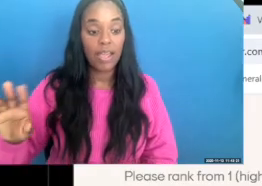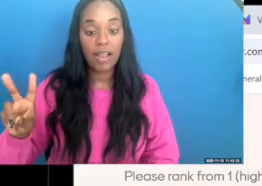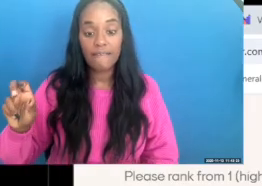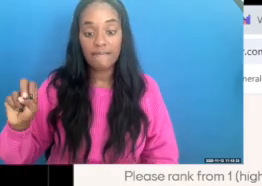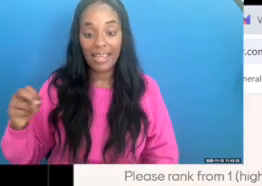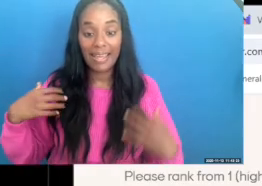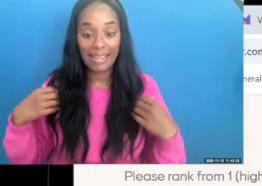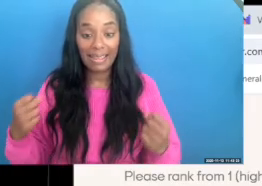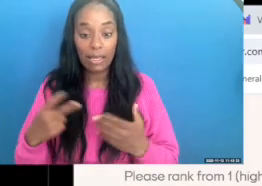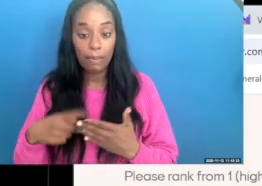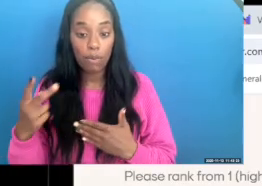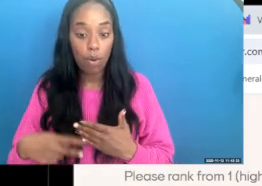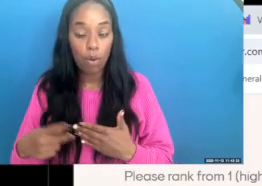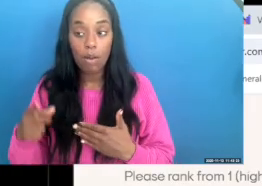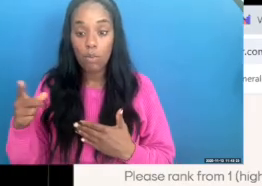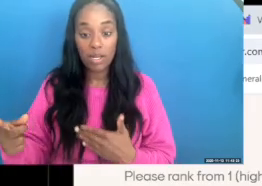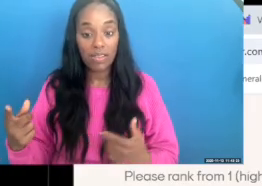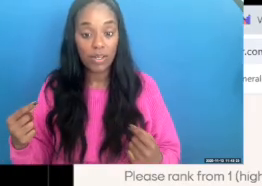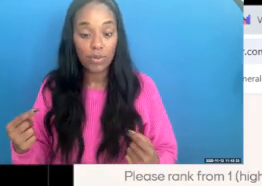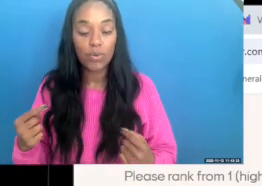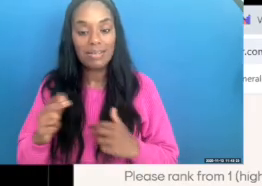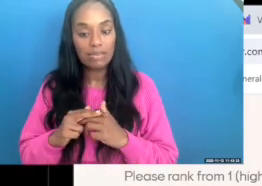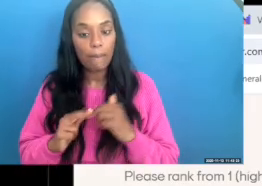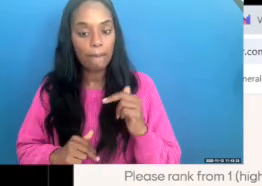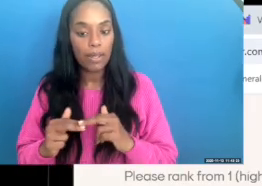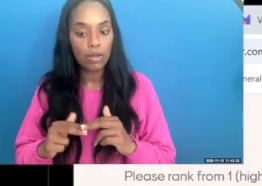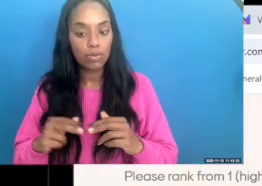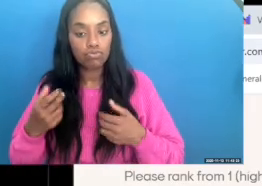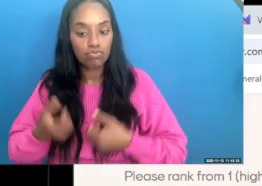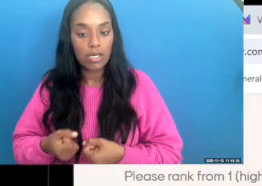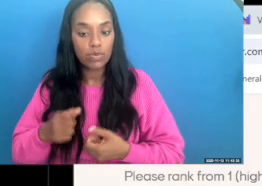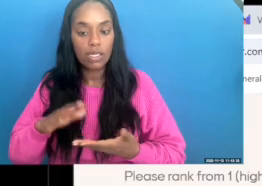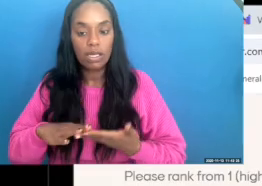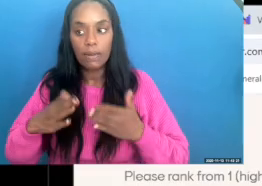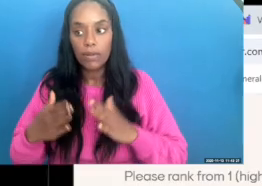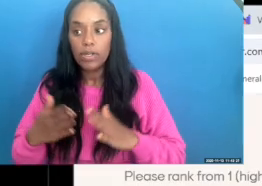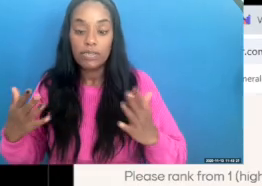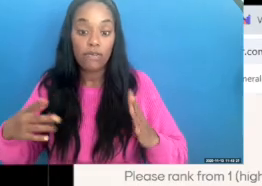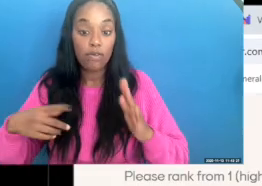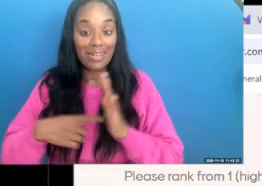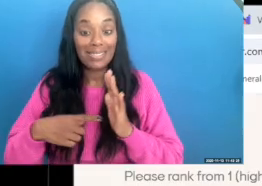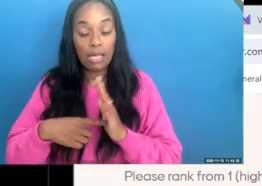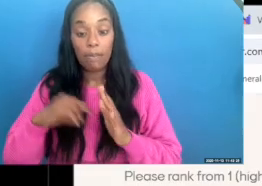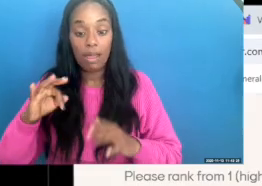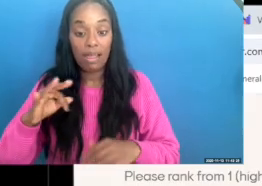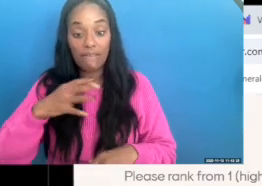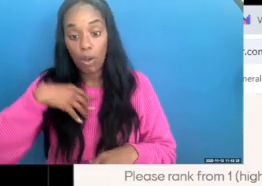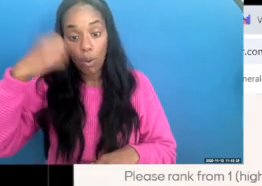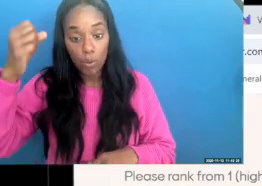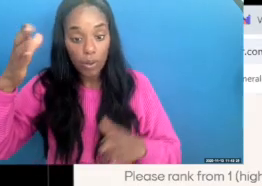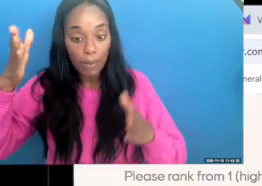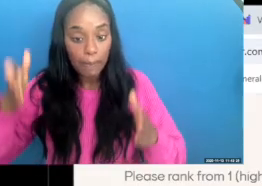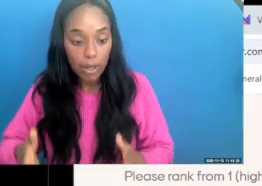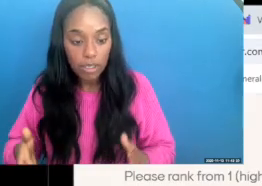did hear and that stuck out to me was that through their van hailing program, one of the things that they're able to do in